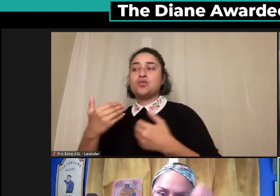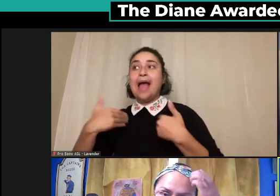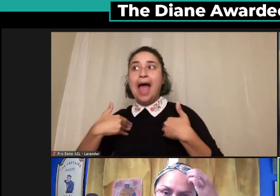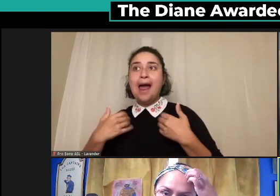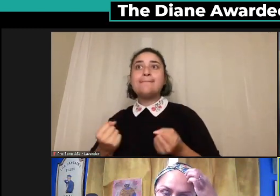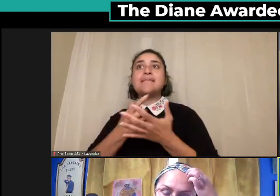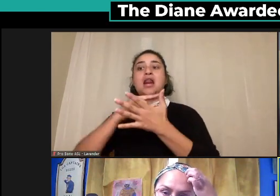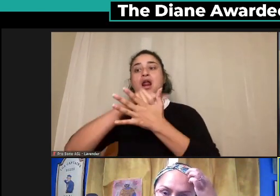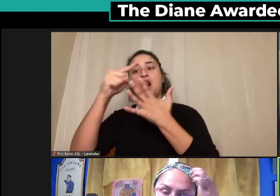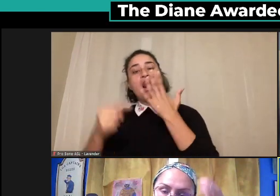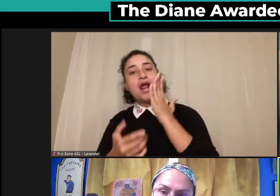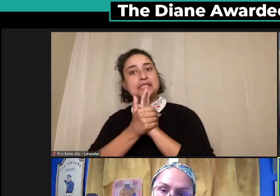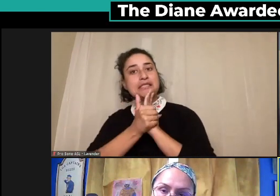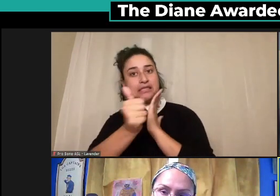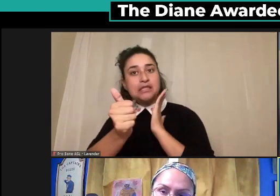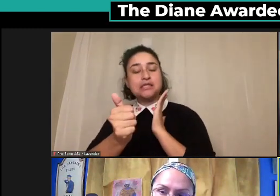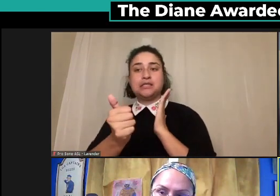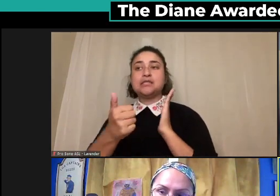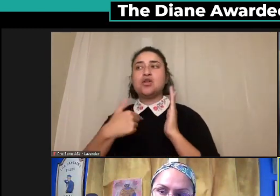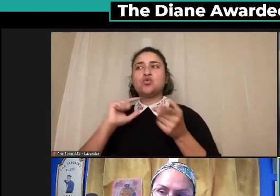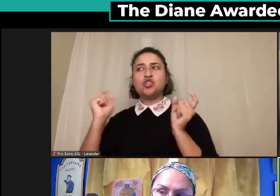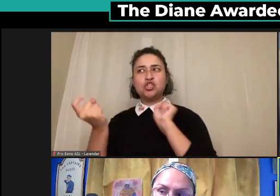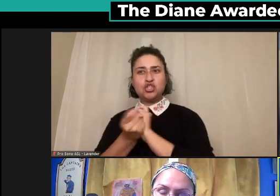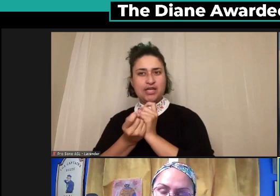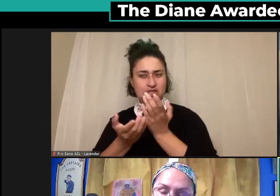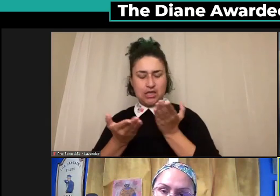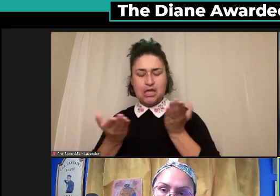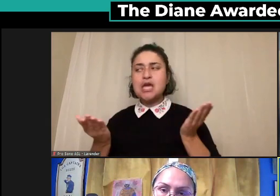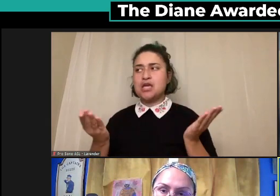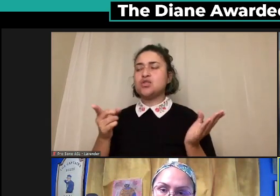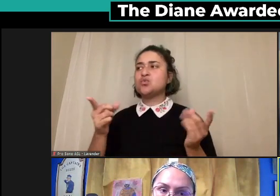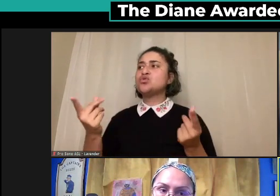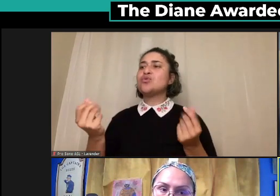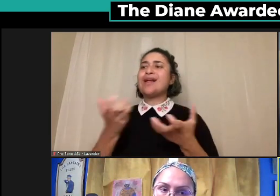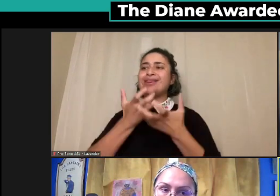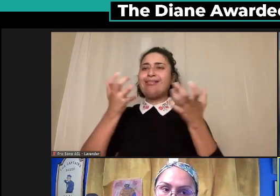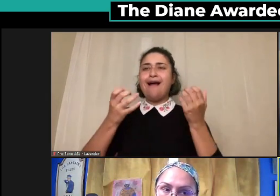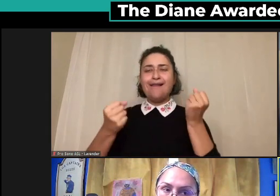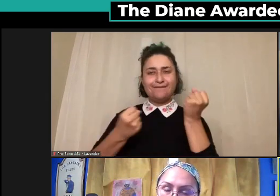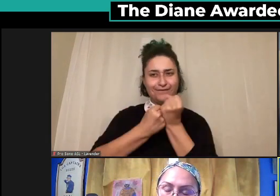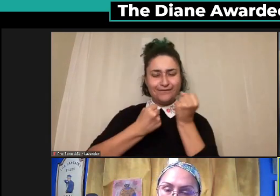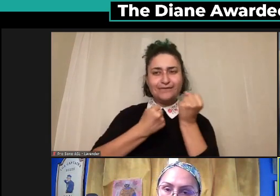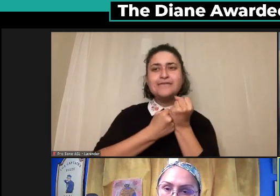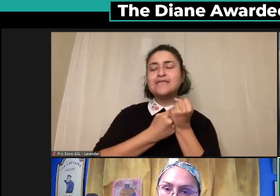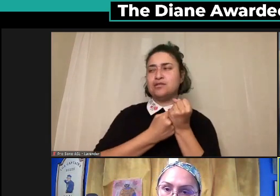material, who were changing things, who were doing a lot of advocacy.